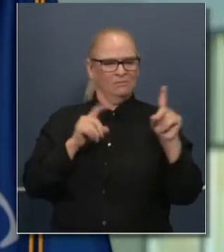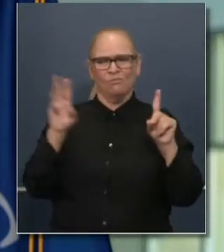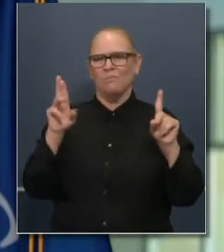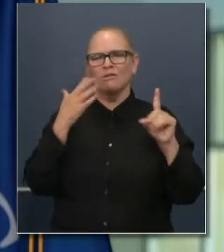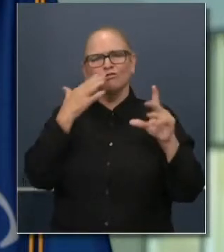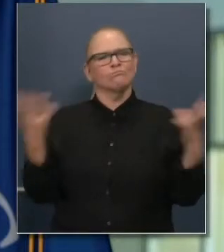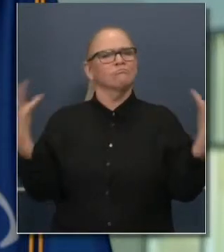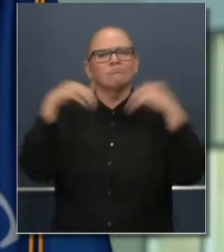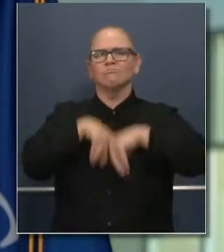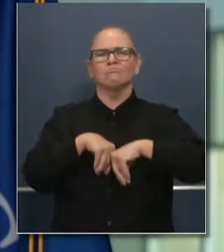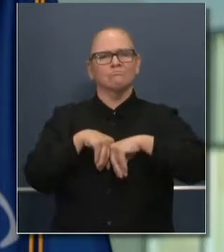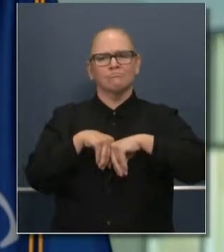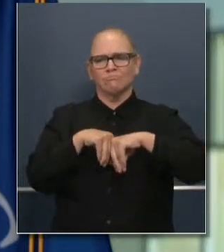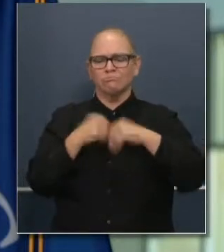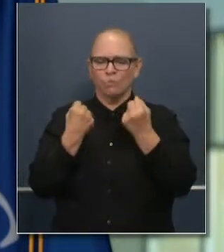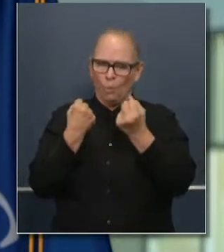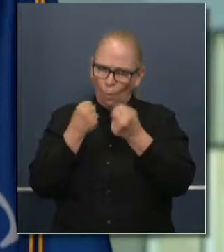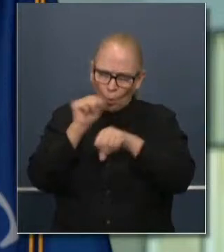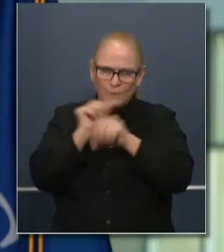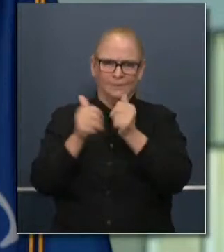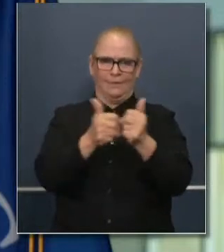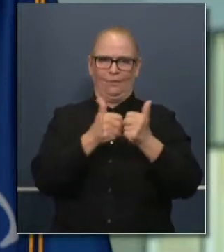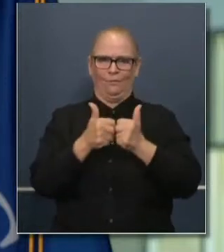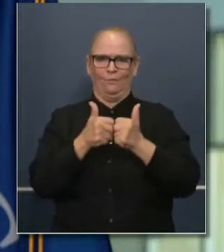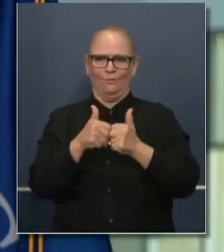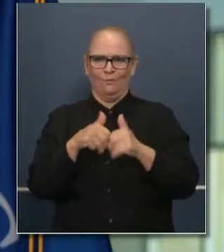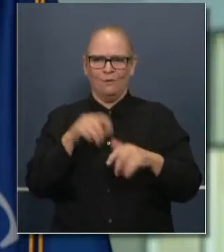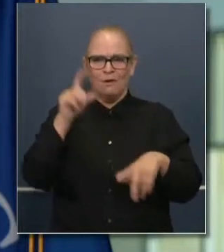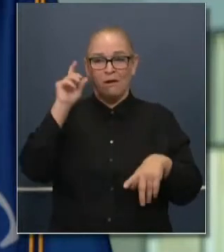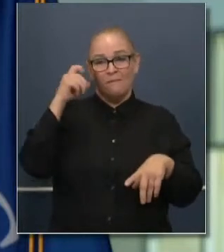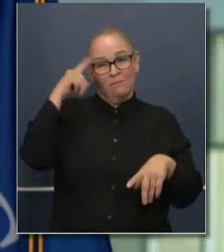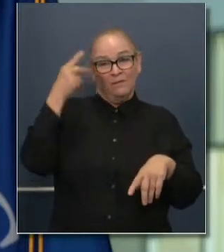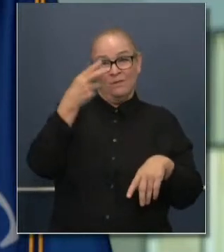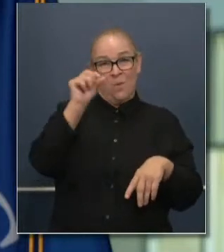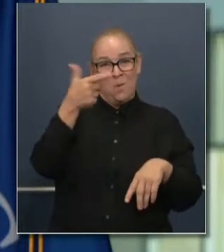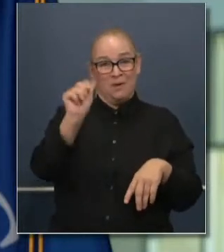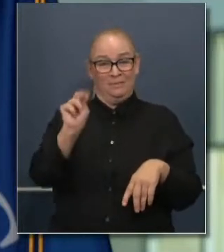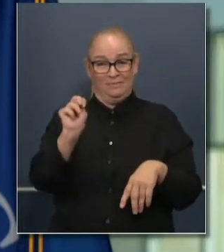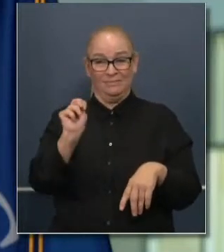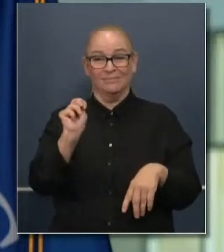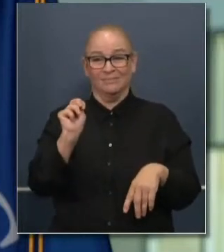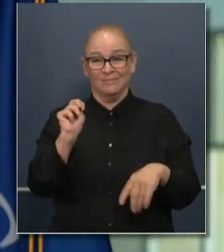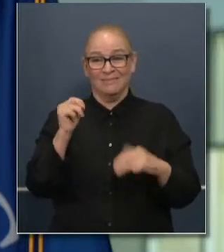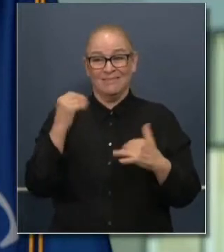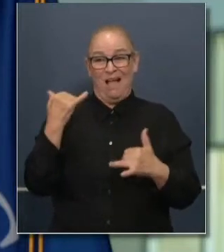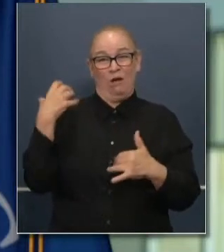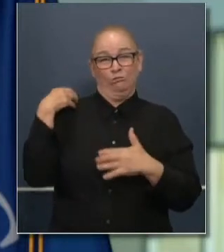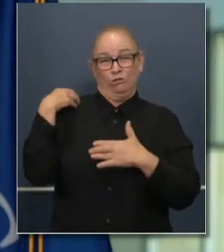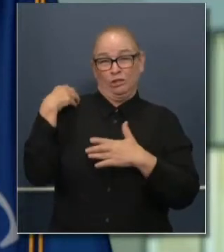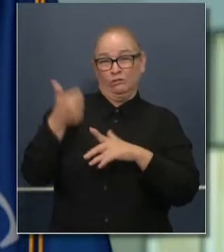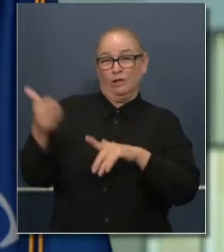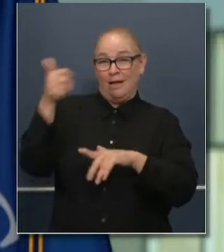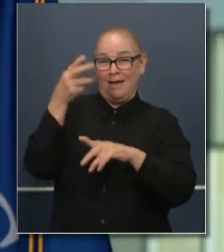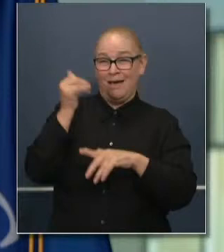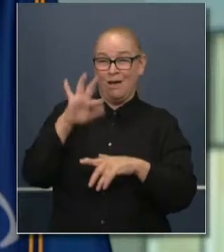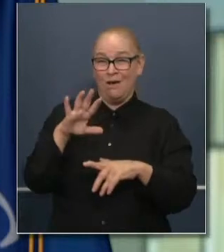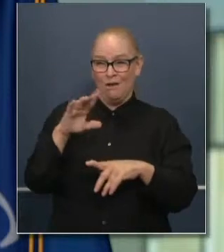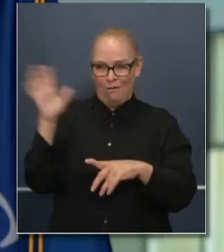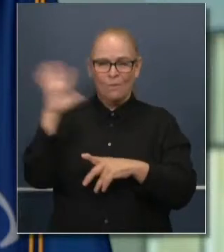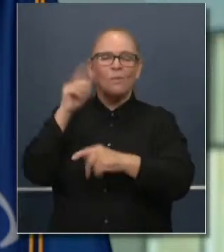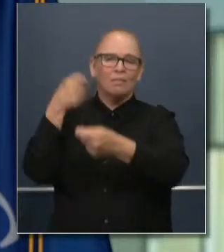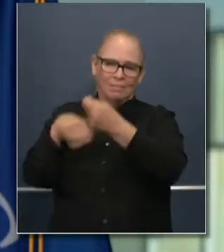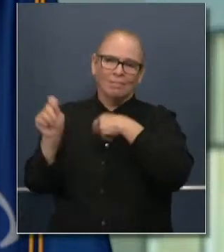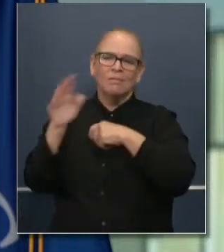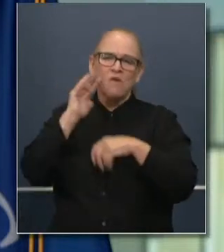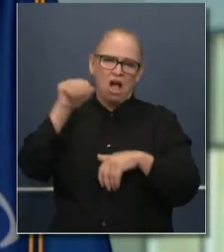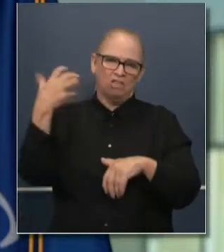Governor Hogan, the current chair, soon to be the ex-chair, new chair will be coming in this month,